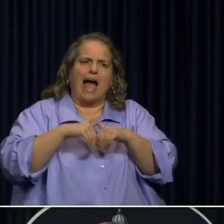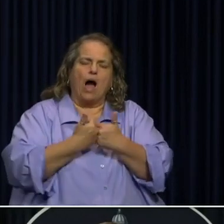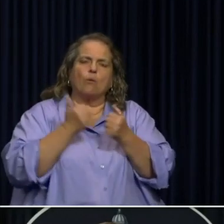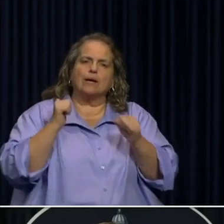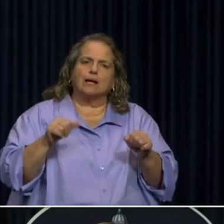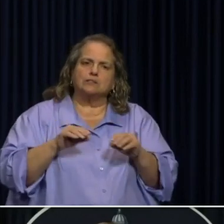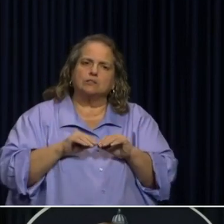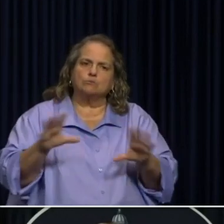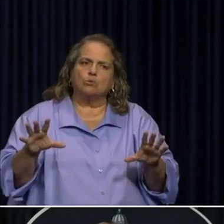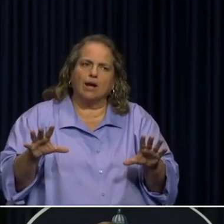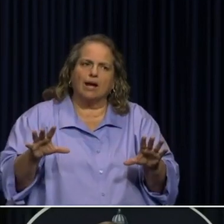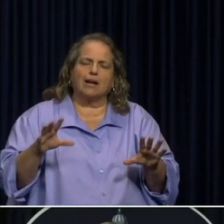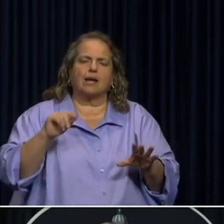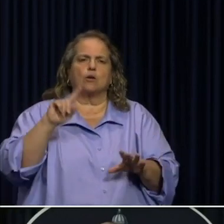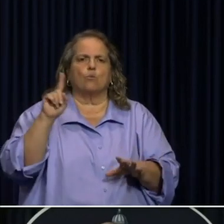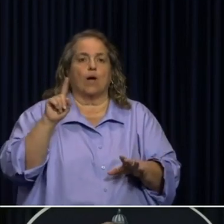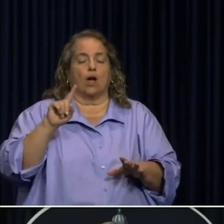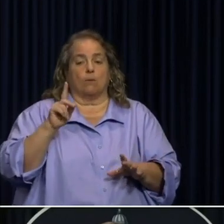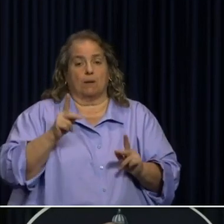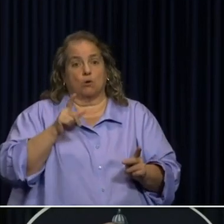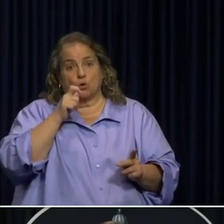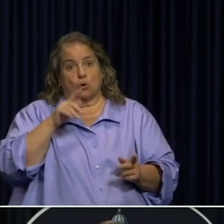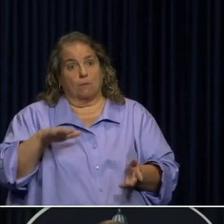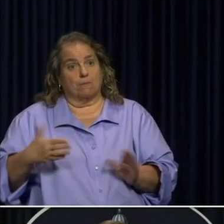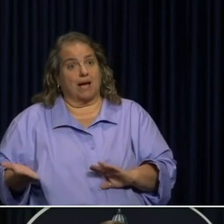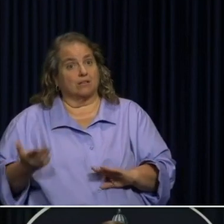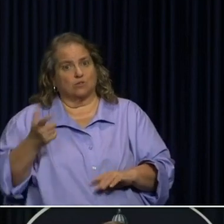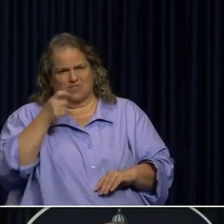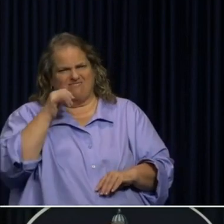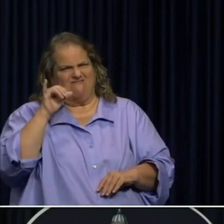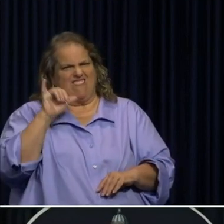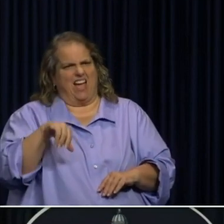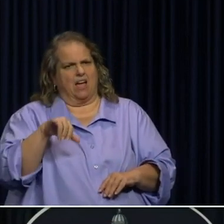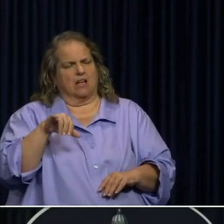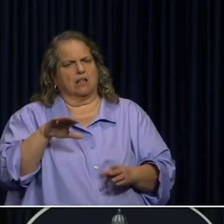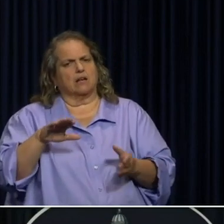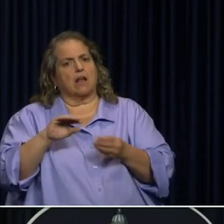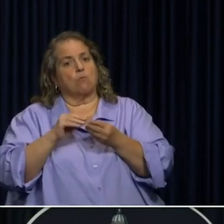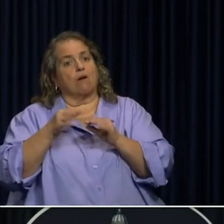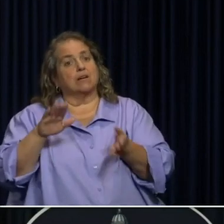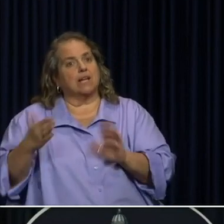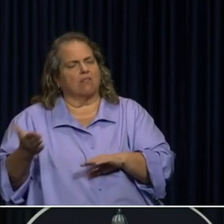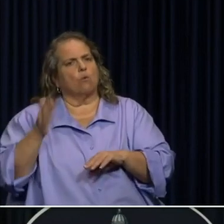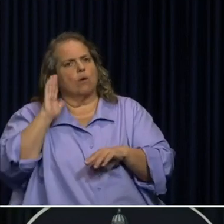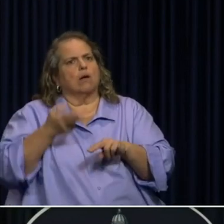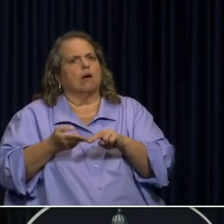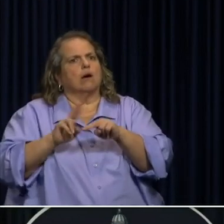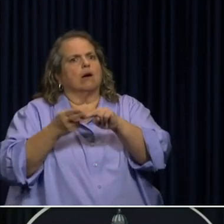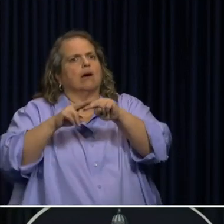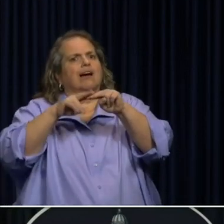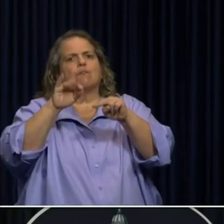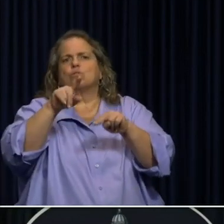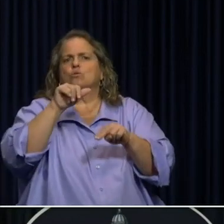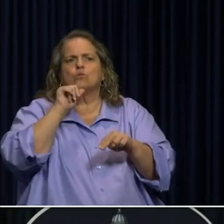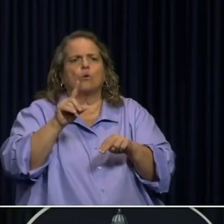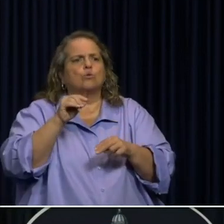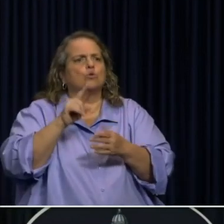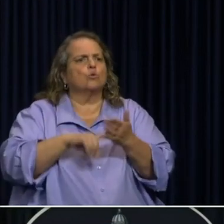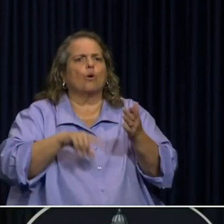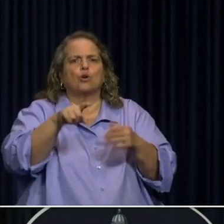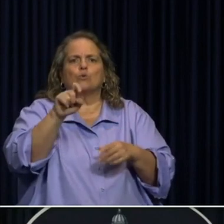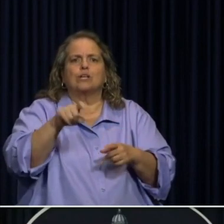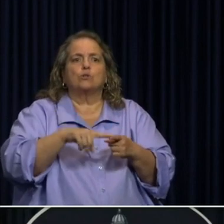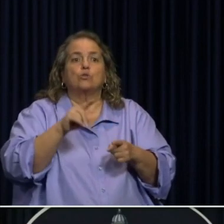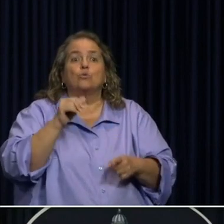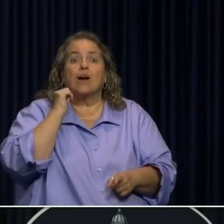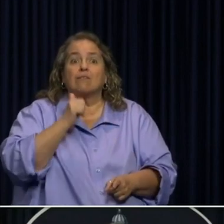where that death toll can really increase if we're not doing what we need to do every day.